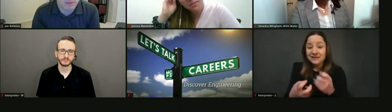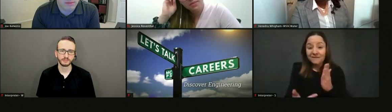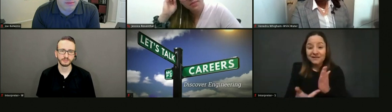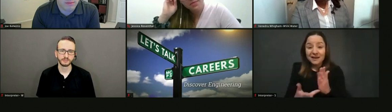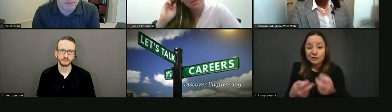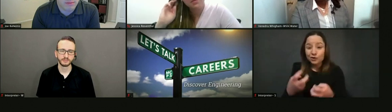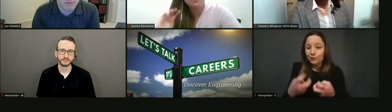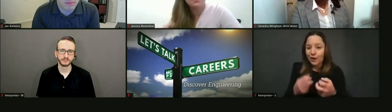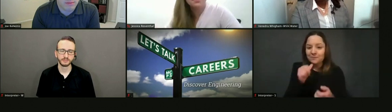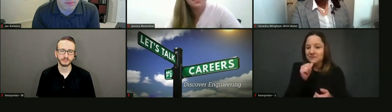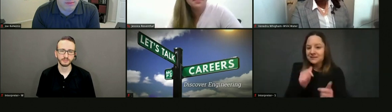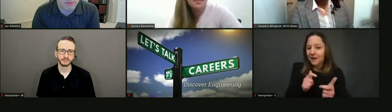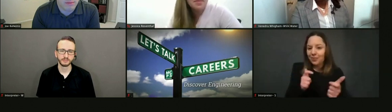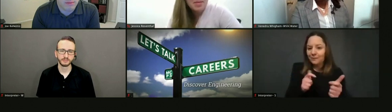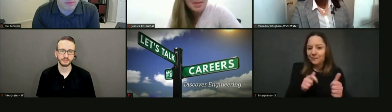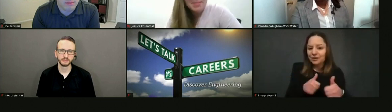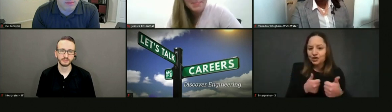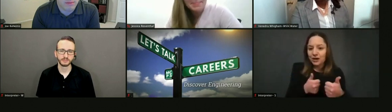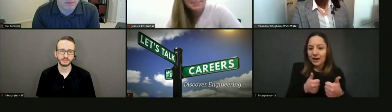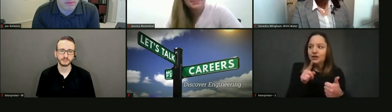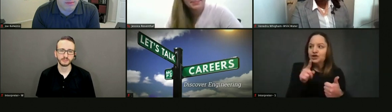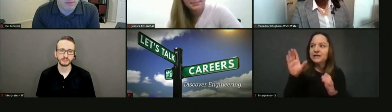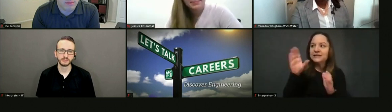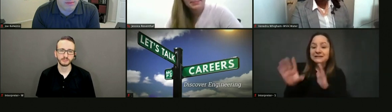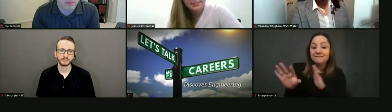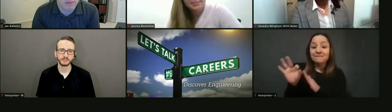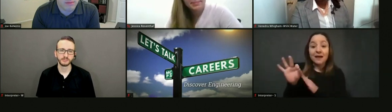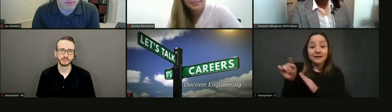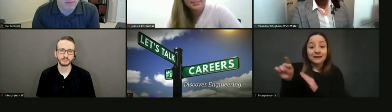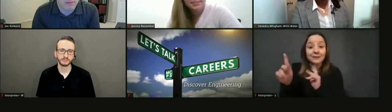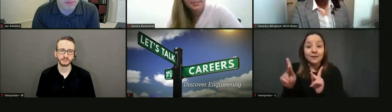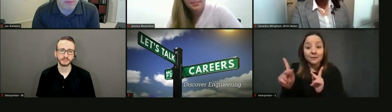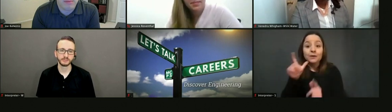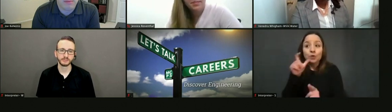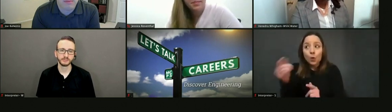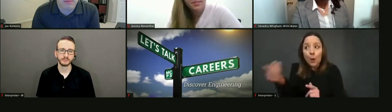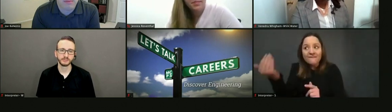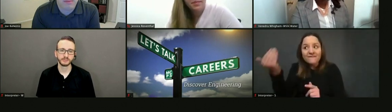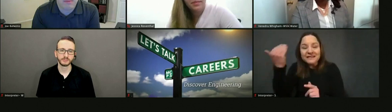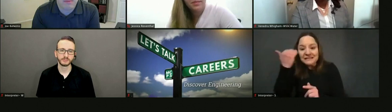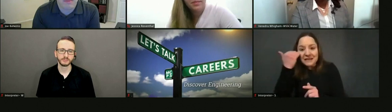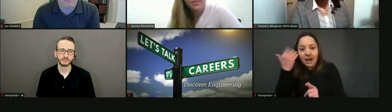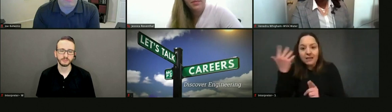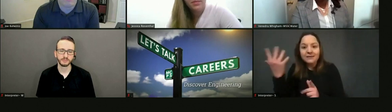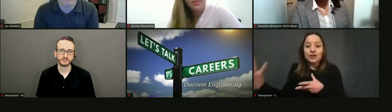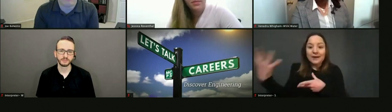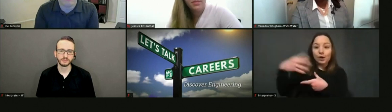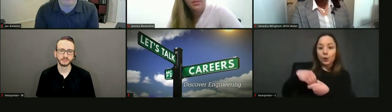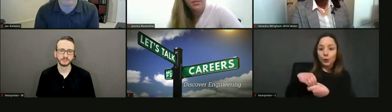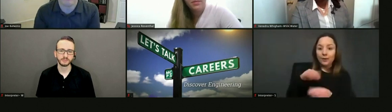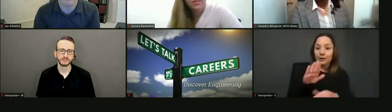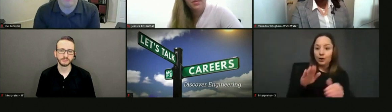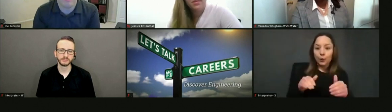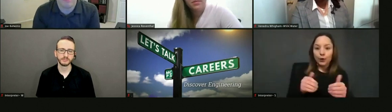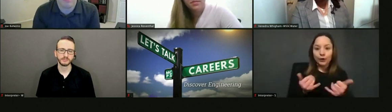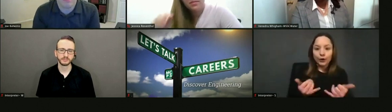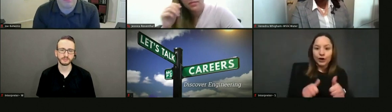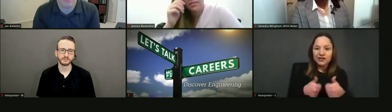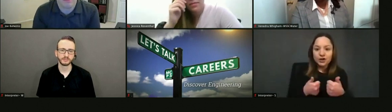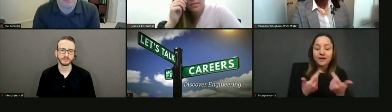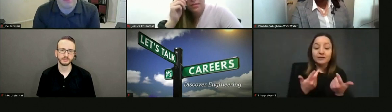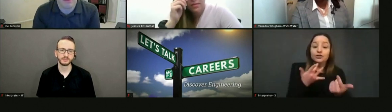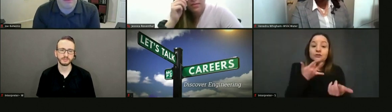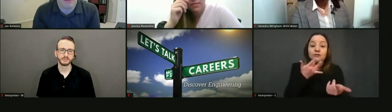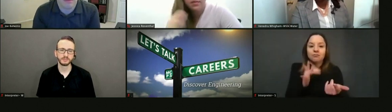challenge. It's finding the right people that have the knowledge and then pulling that into whatever your current challenge is. Lucky to